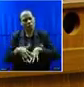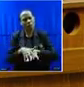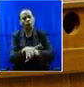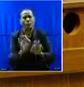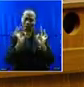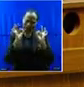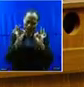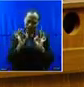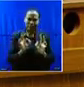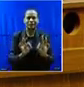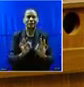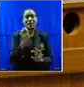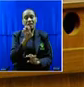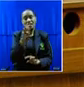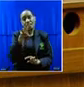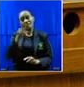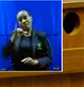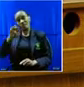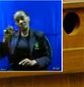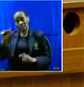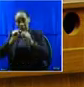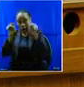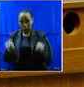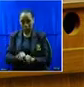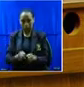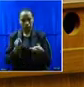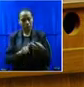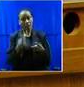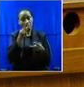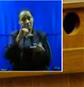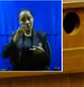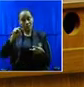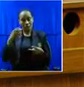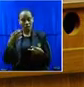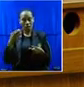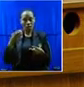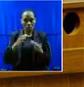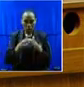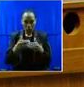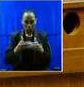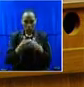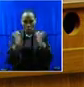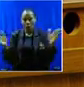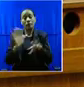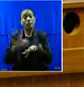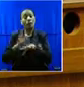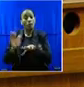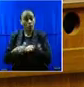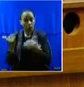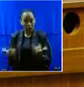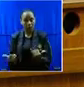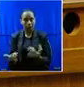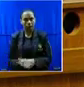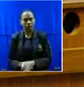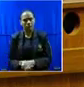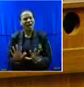efficient e-visa system and extending visa waivers to new tourism markets. To